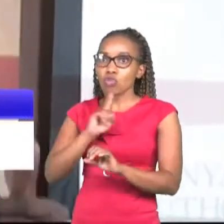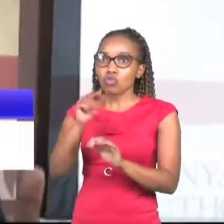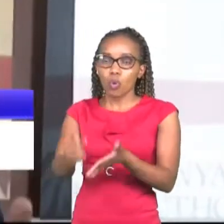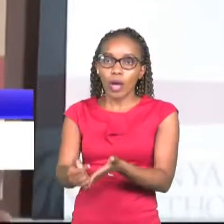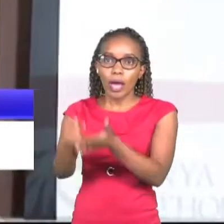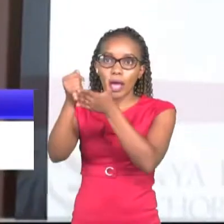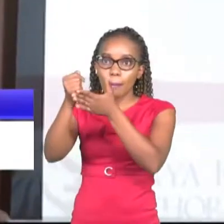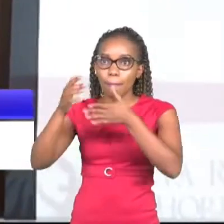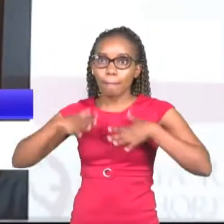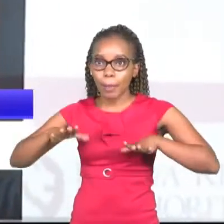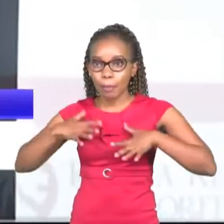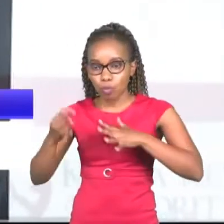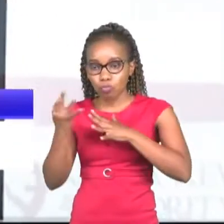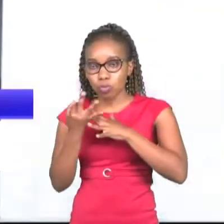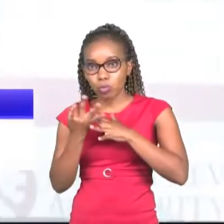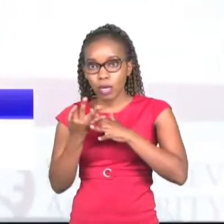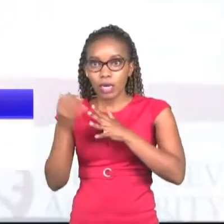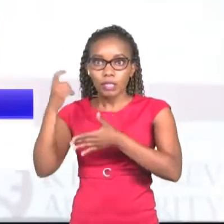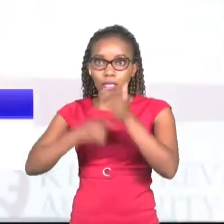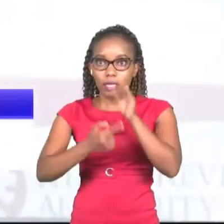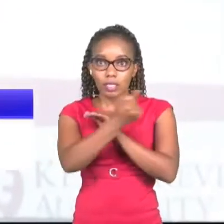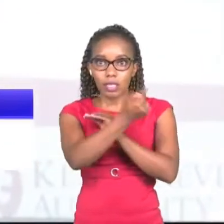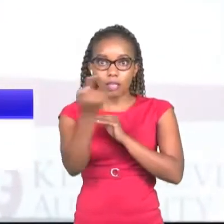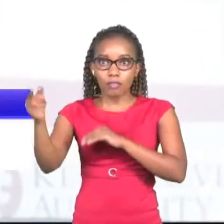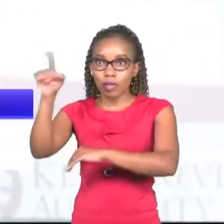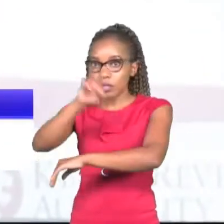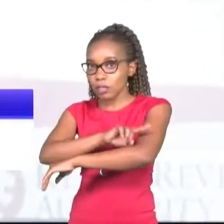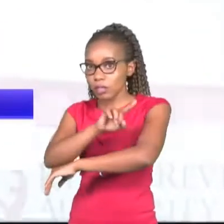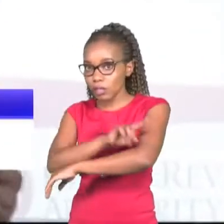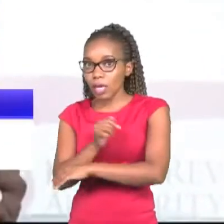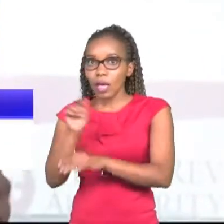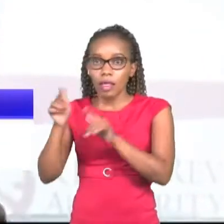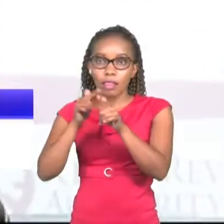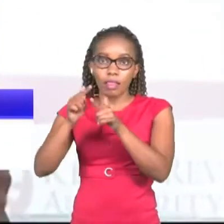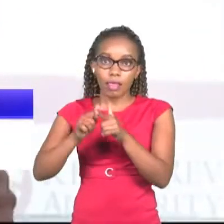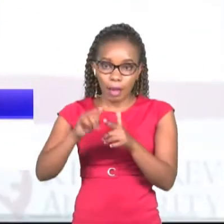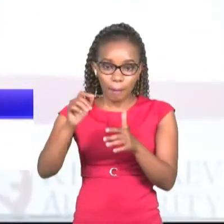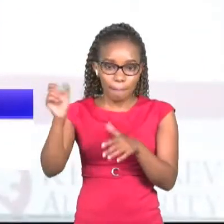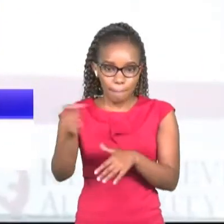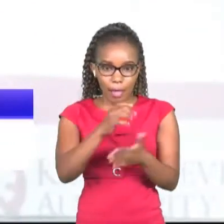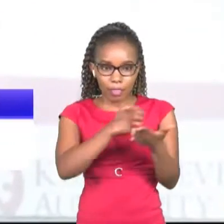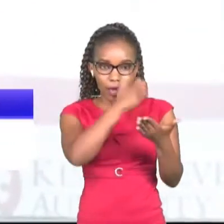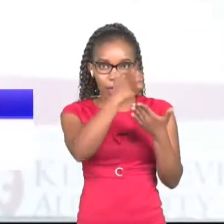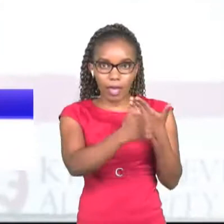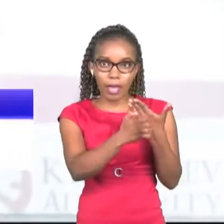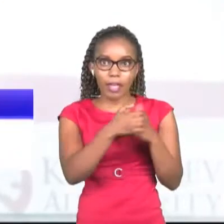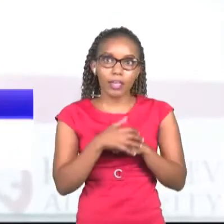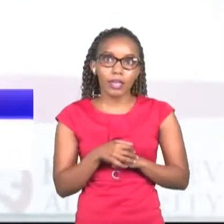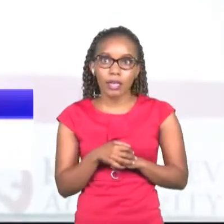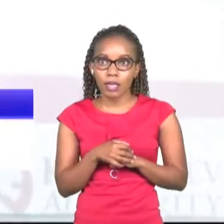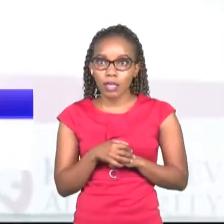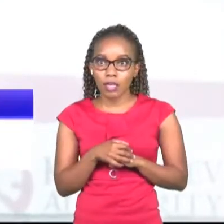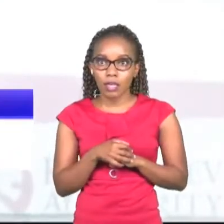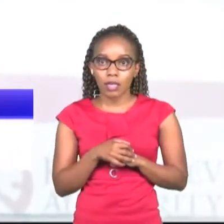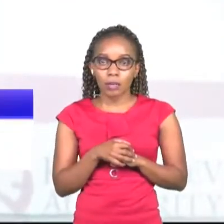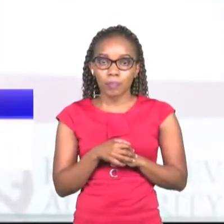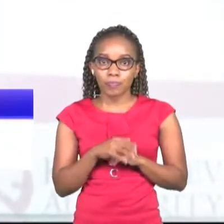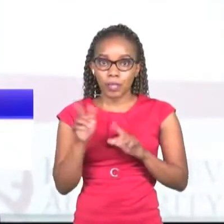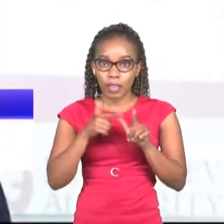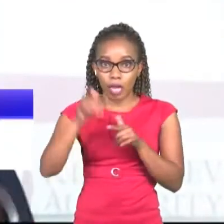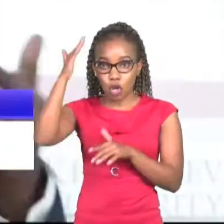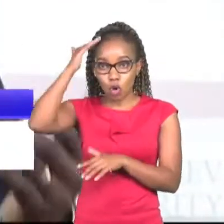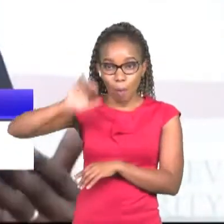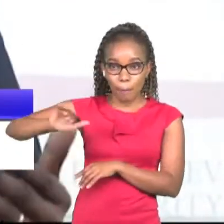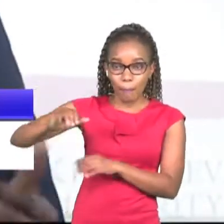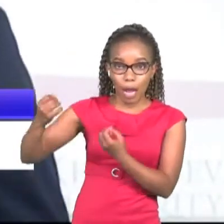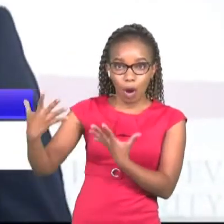to file turnover tax on a daily basis. And then at the end of the month, it's able to then compute the taxes that are due. So